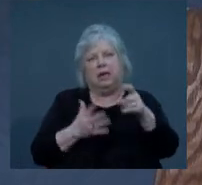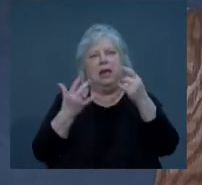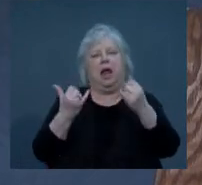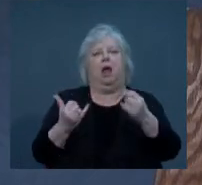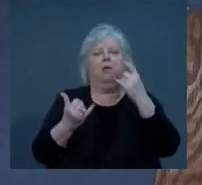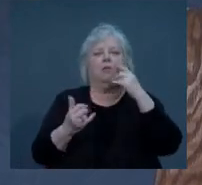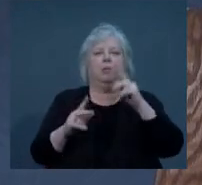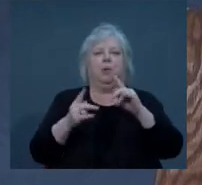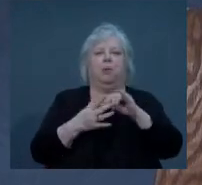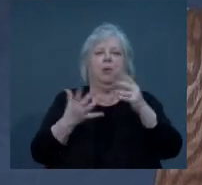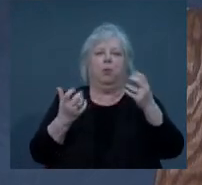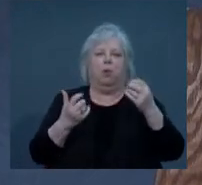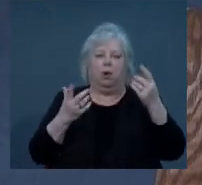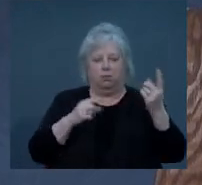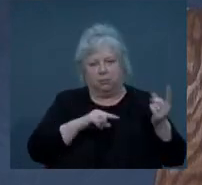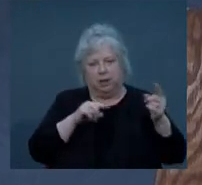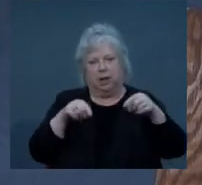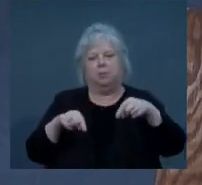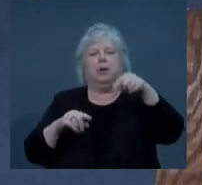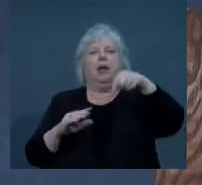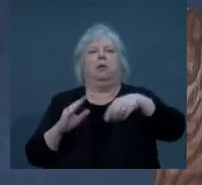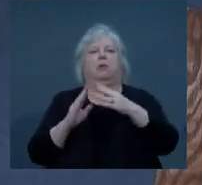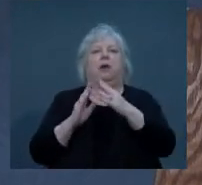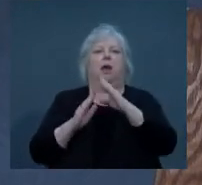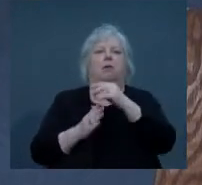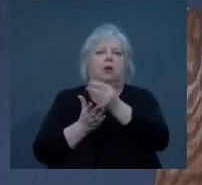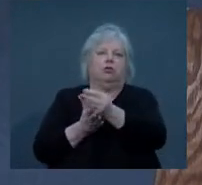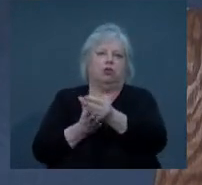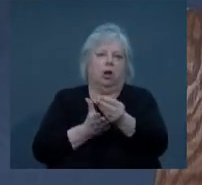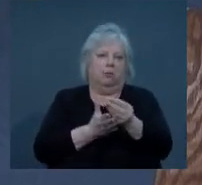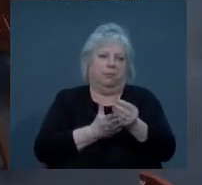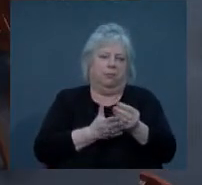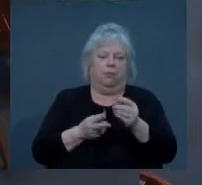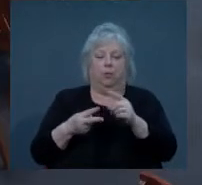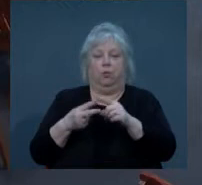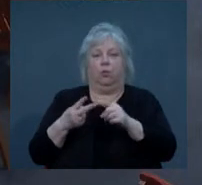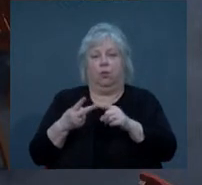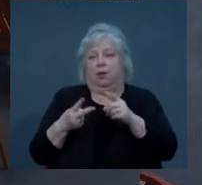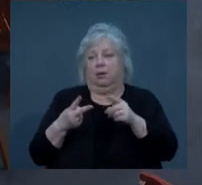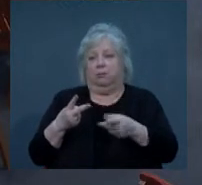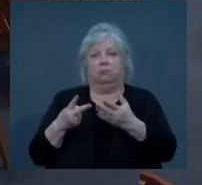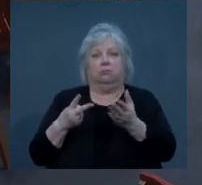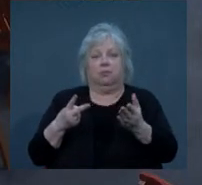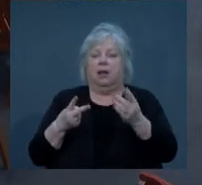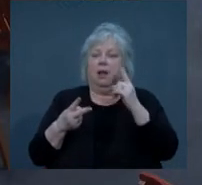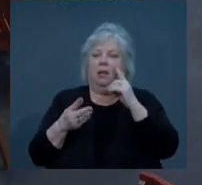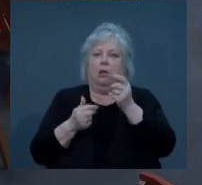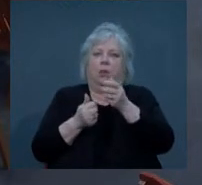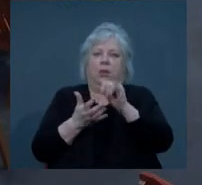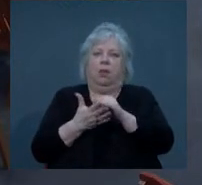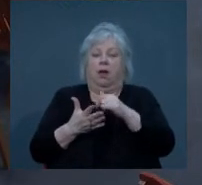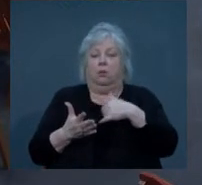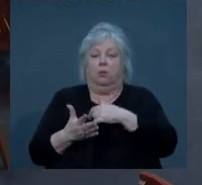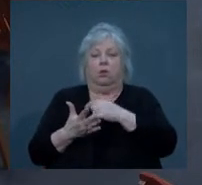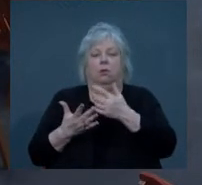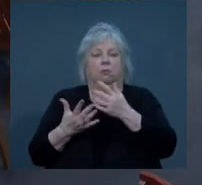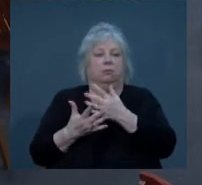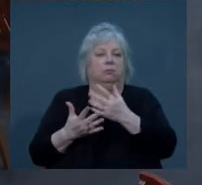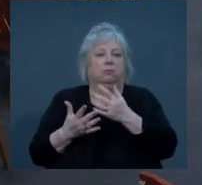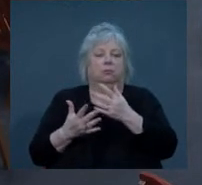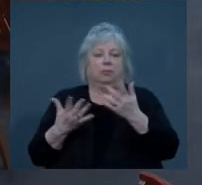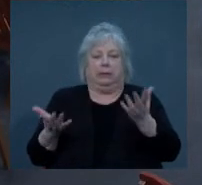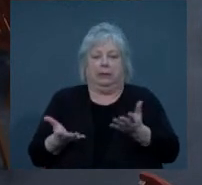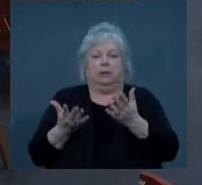So I just wanted to point out those two things. And with that, I think we'd just like to be available to any questions